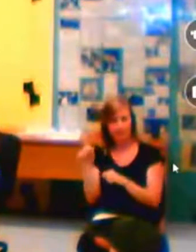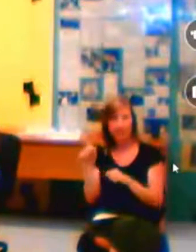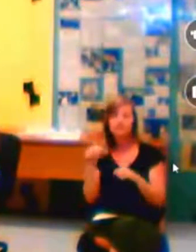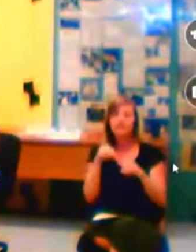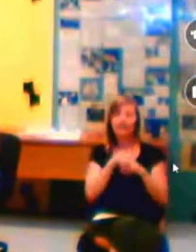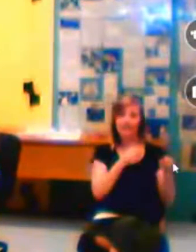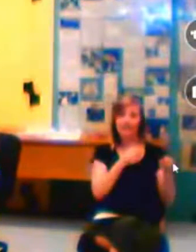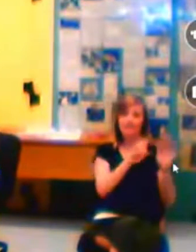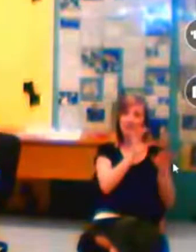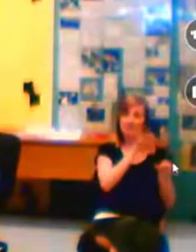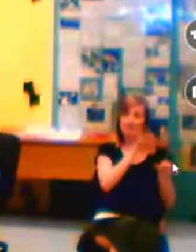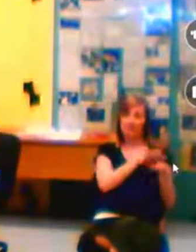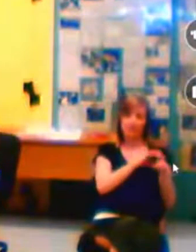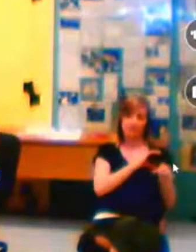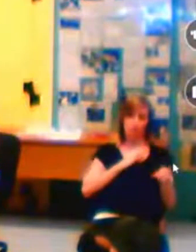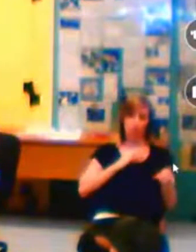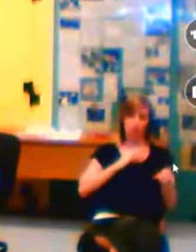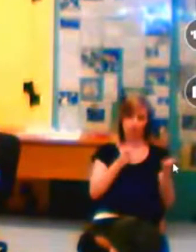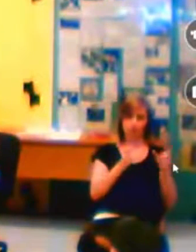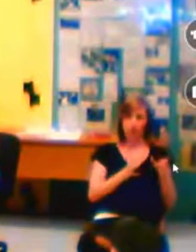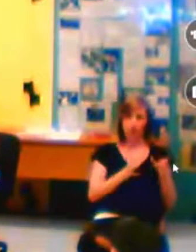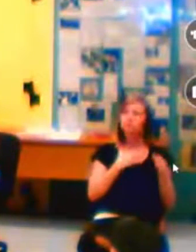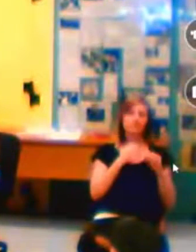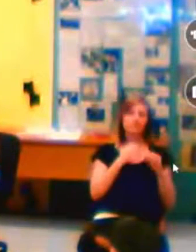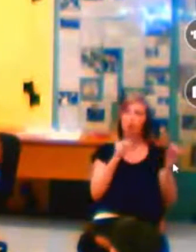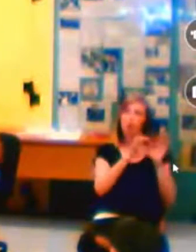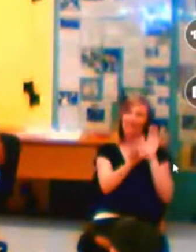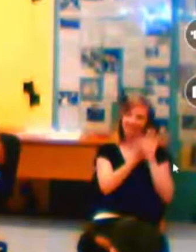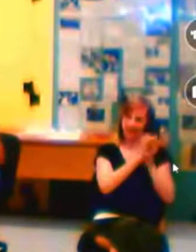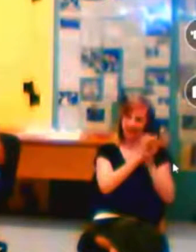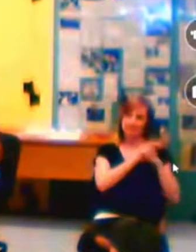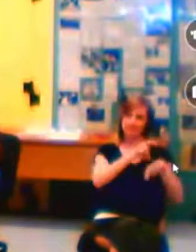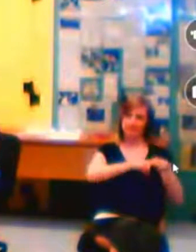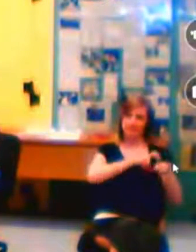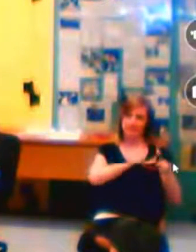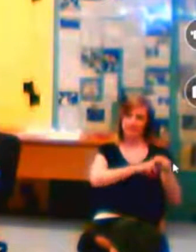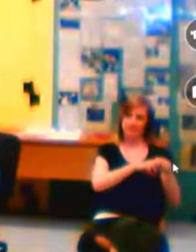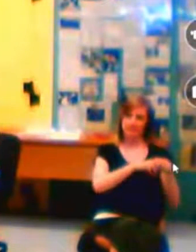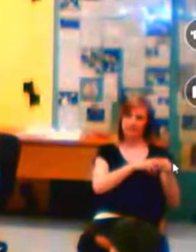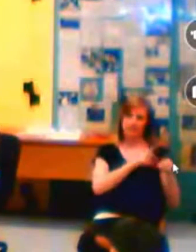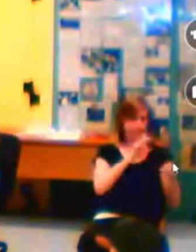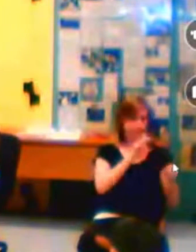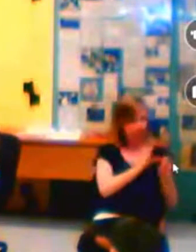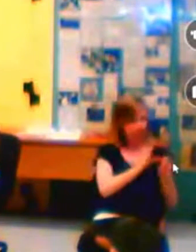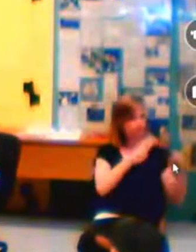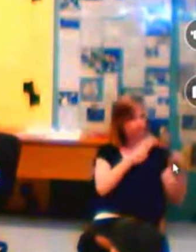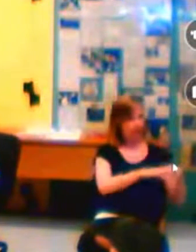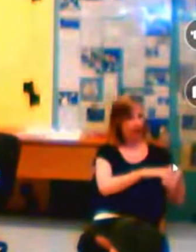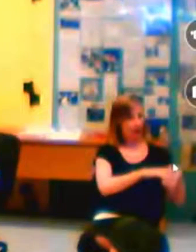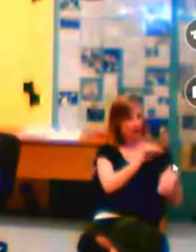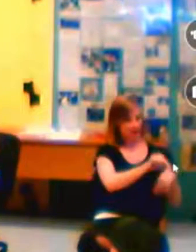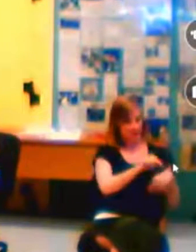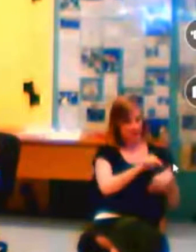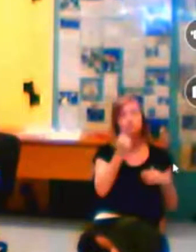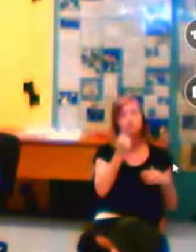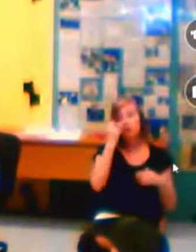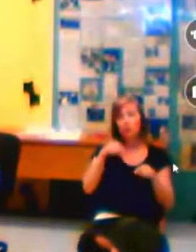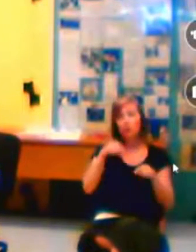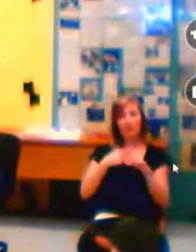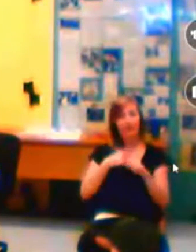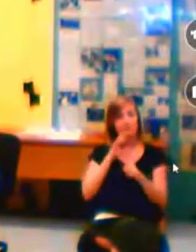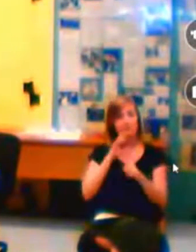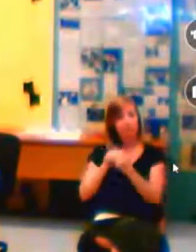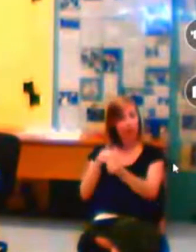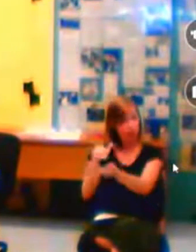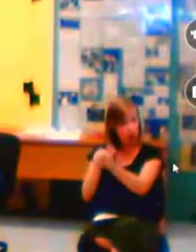bill to put a person with disabilities on the Board of the Medical Services Board. There are no designated seats for anyone on the